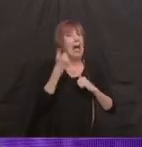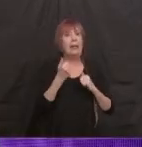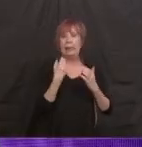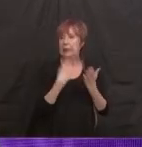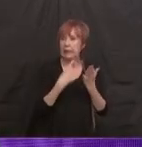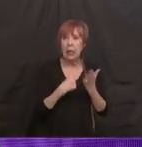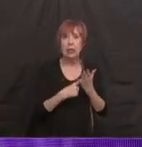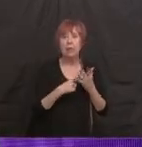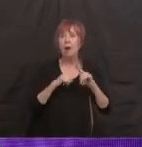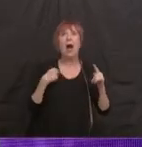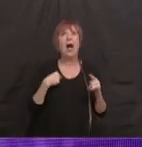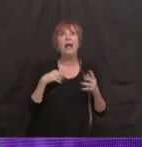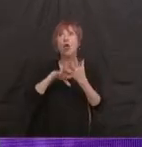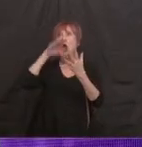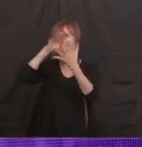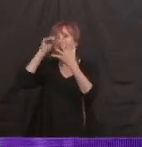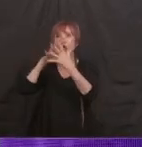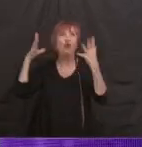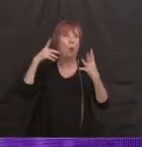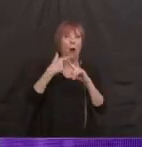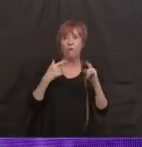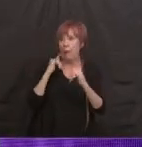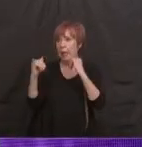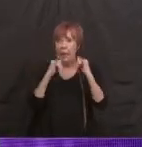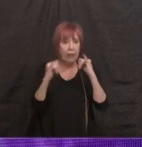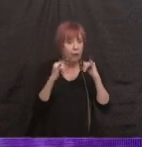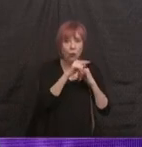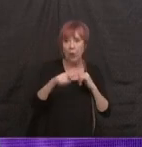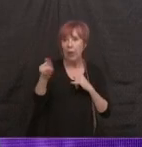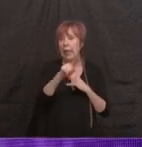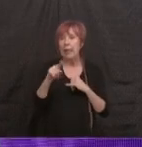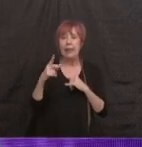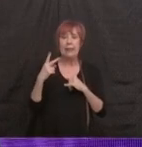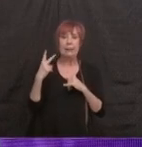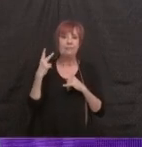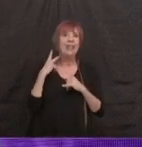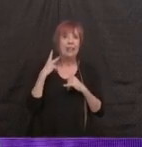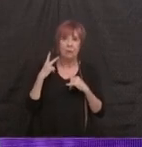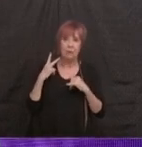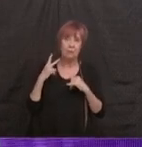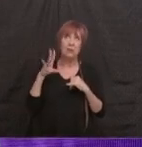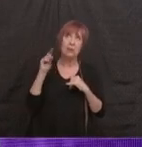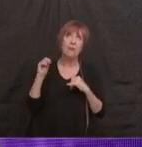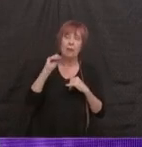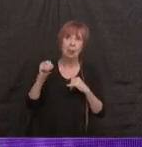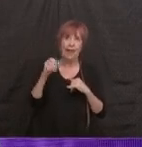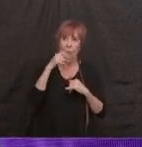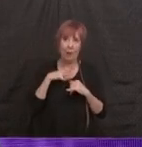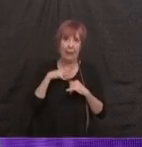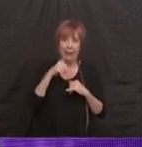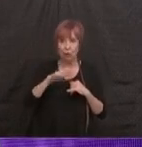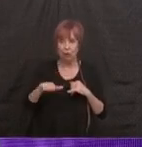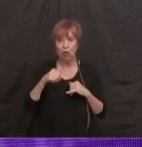like 100-fold by all of these interviews that I've done of these victims who are largely, you know, over 70% women and girls across the world. The victims of human